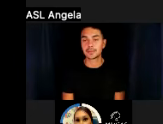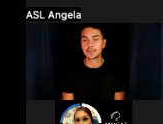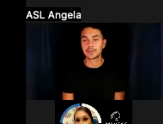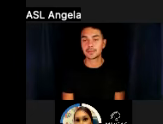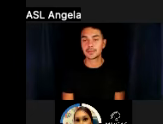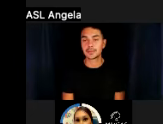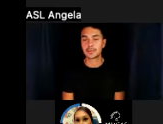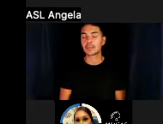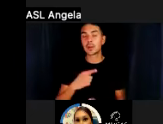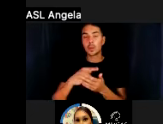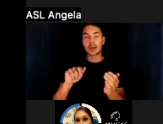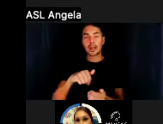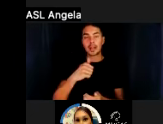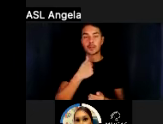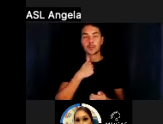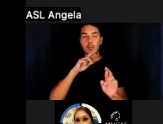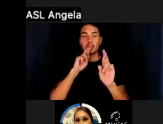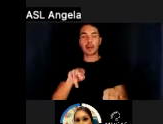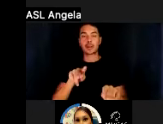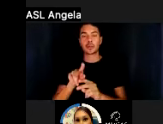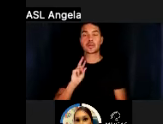How else do we respond to victims?